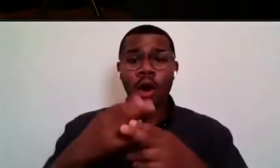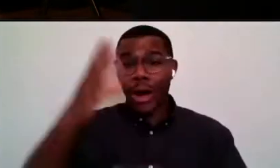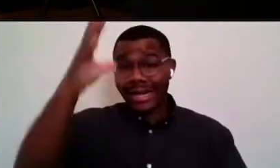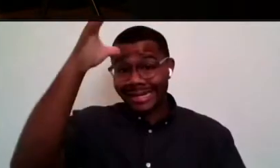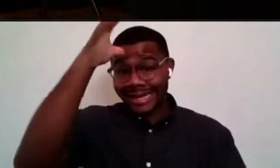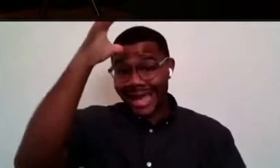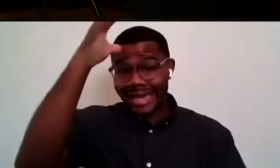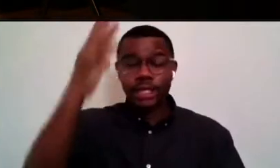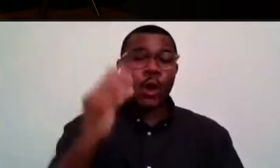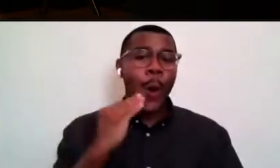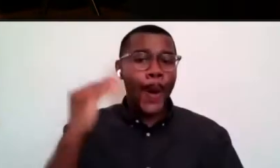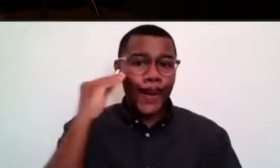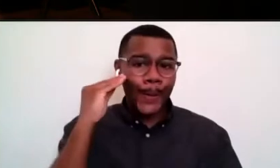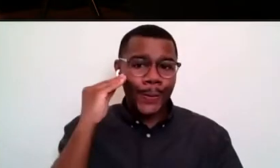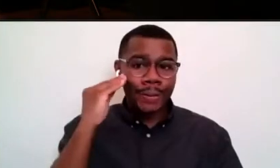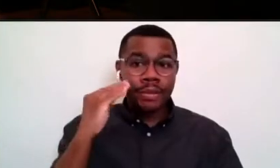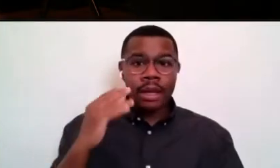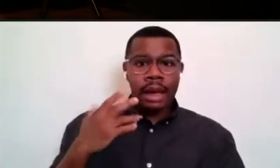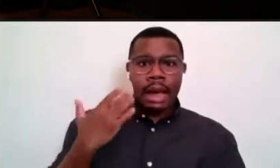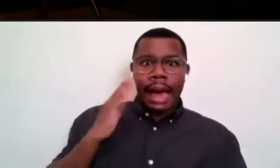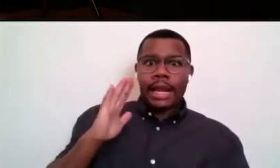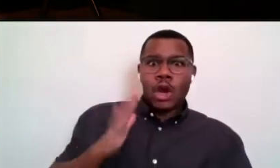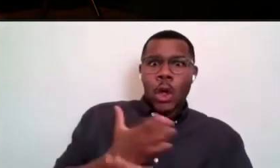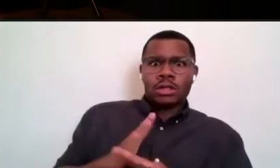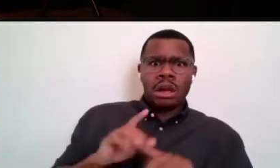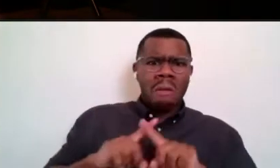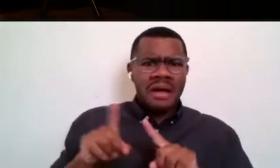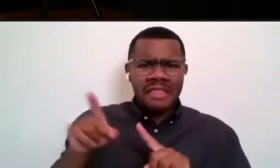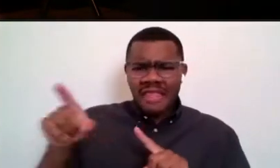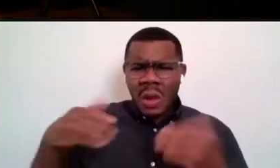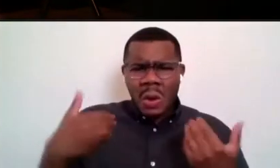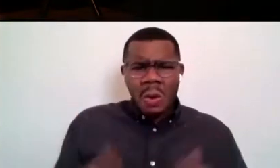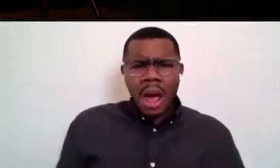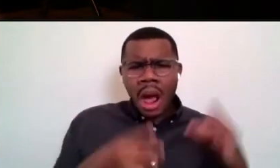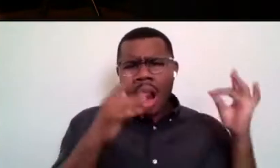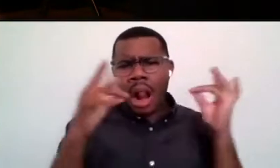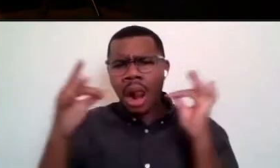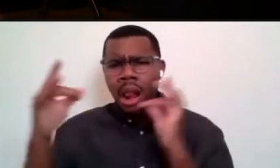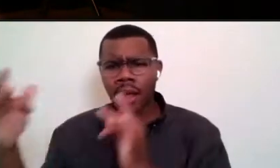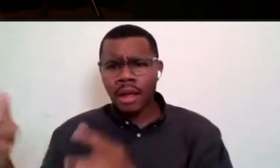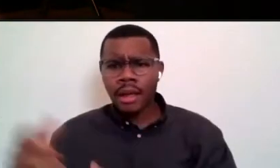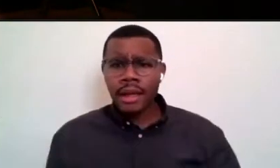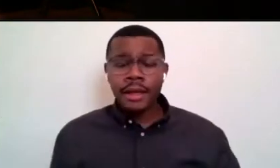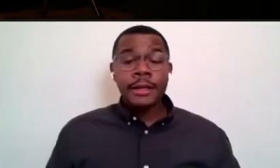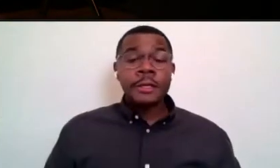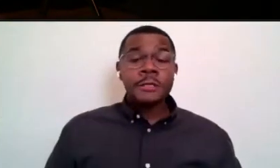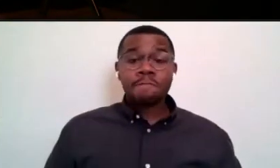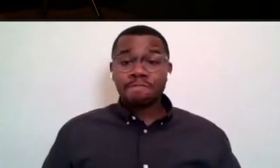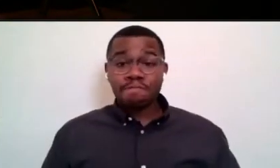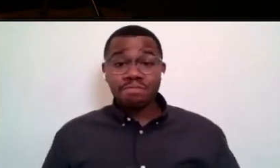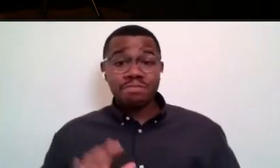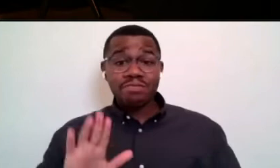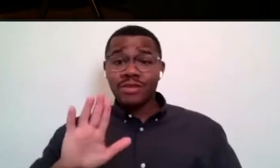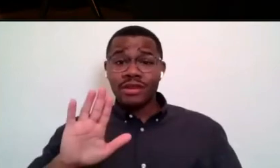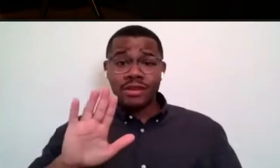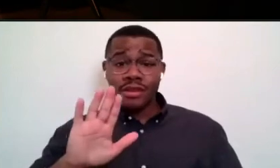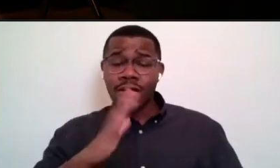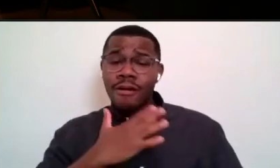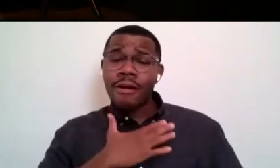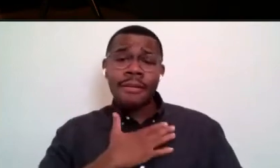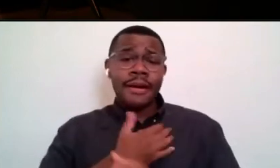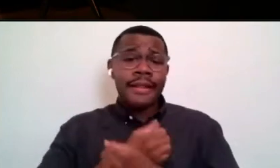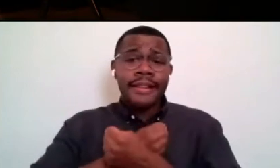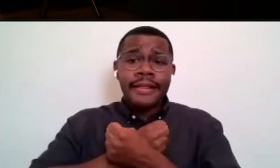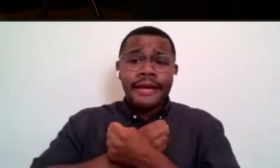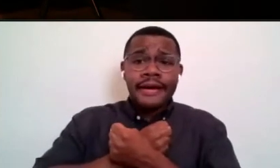It was like, you're my love. You're my angel, shadala. You're the girl